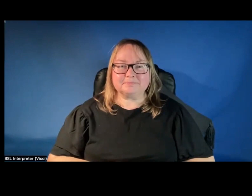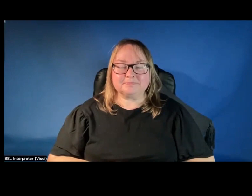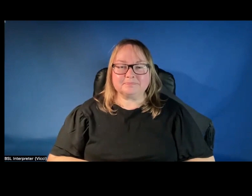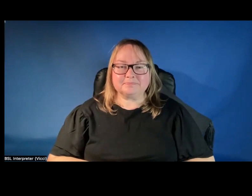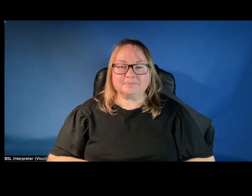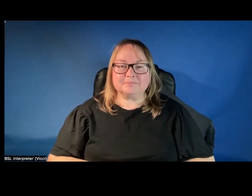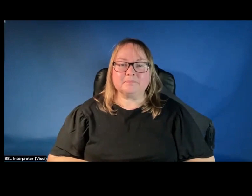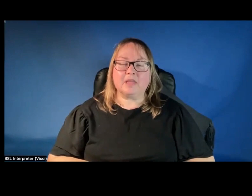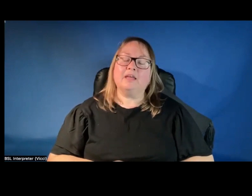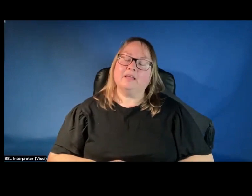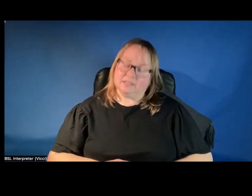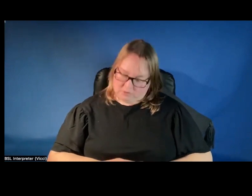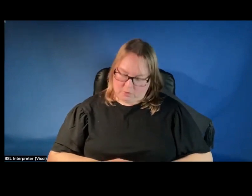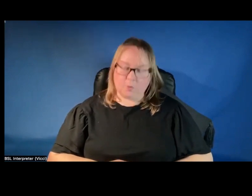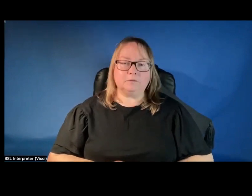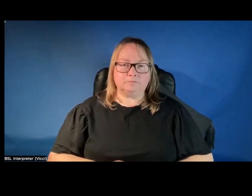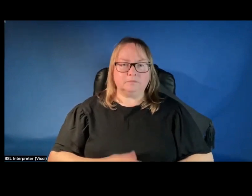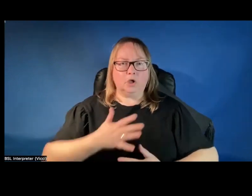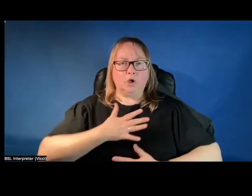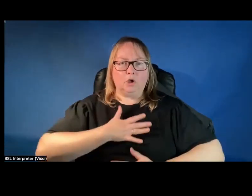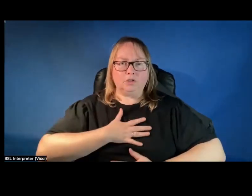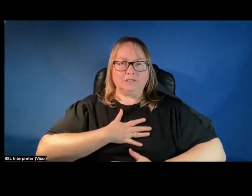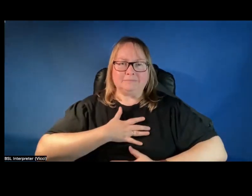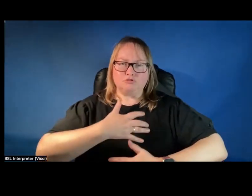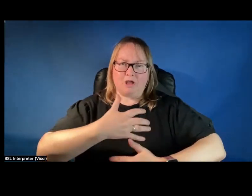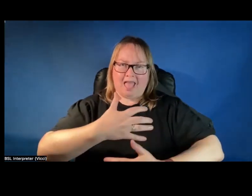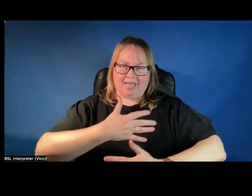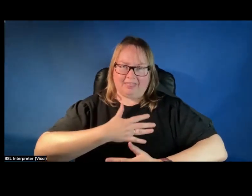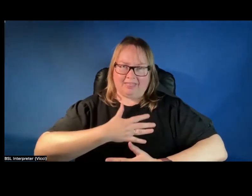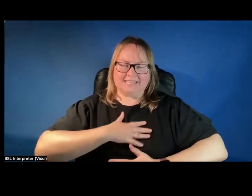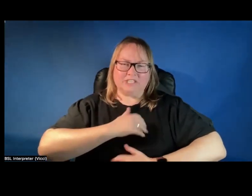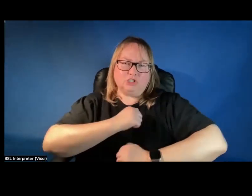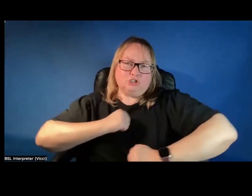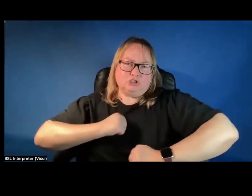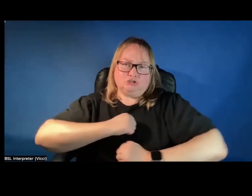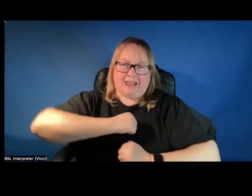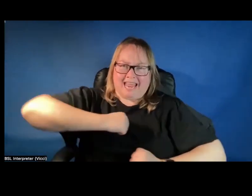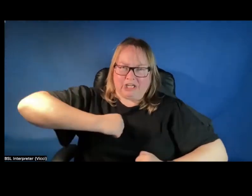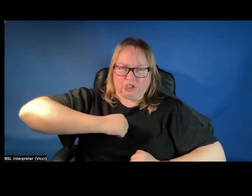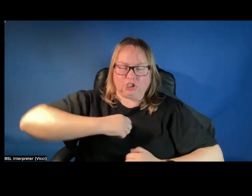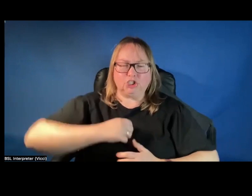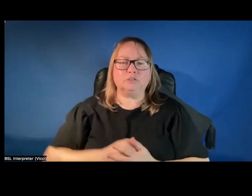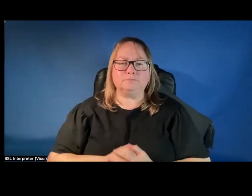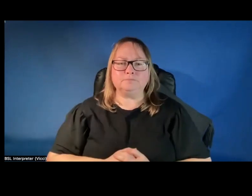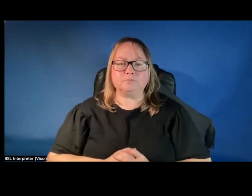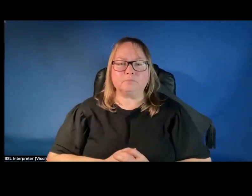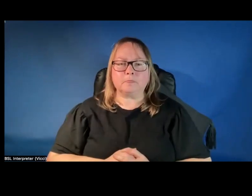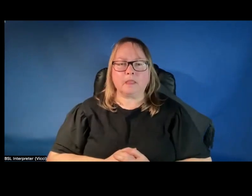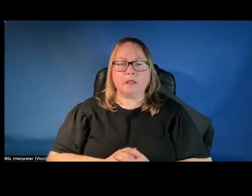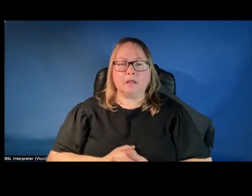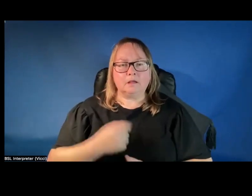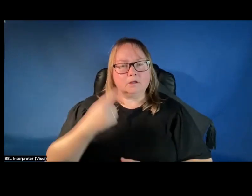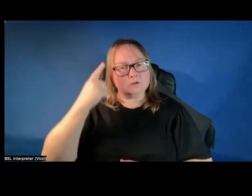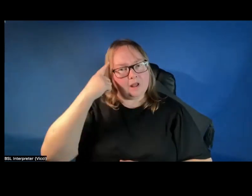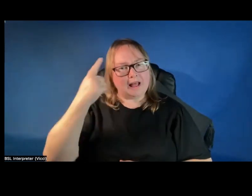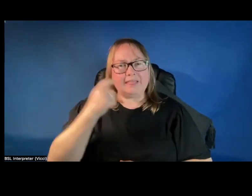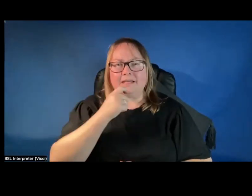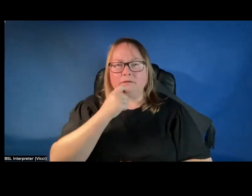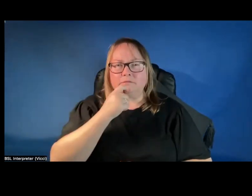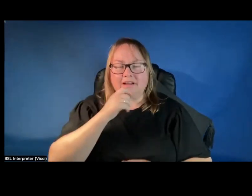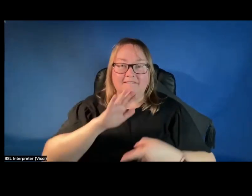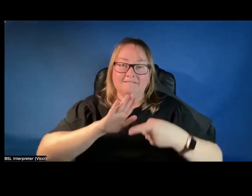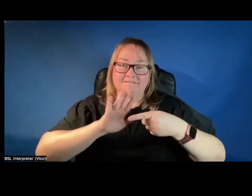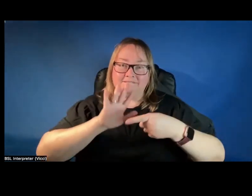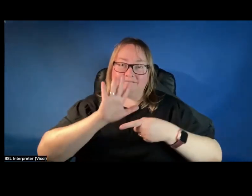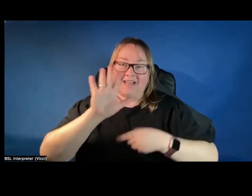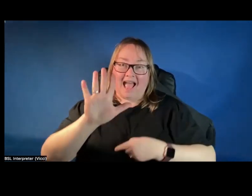And so yes, so the deep breaths and the stretches. I think we should do 5 deep